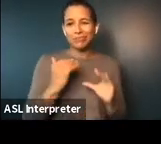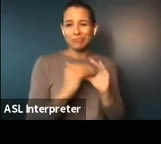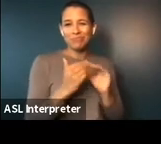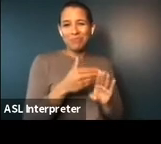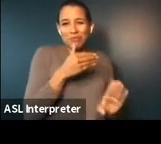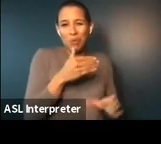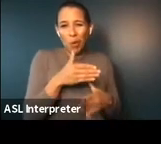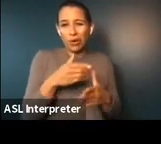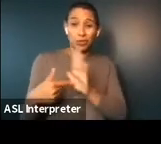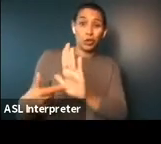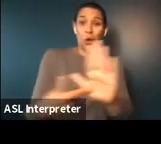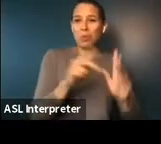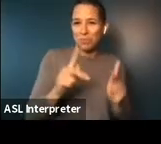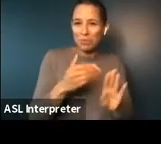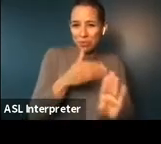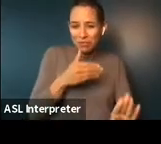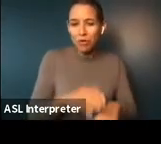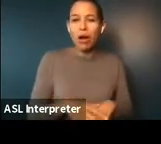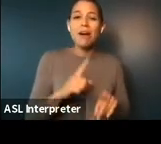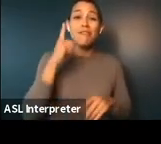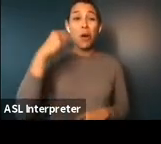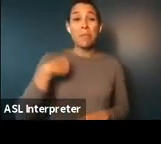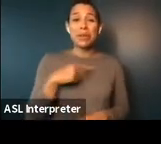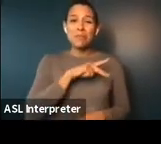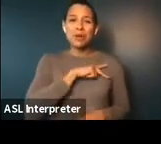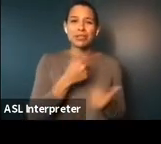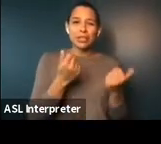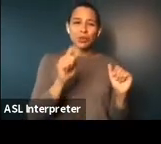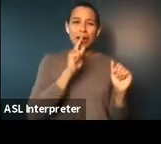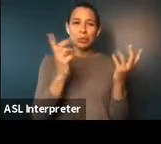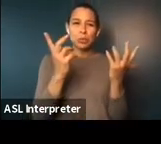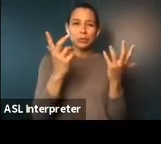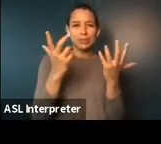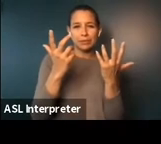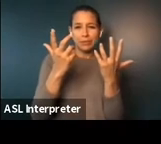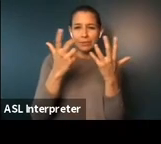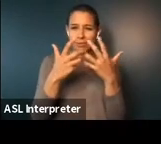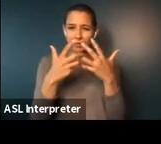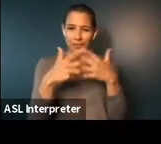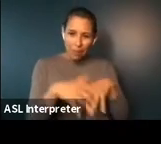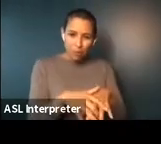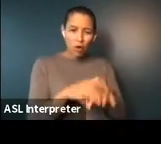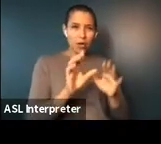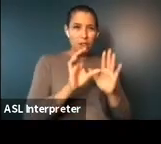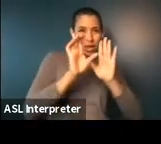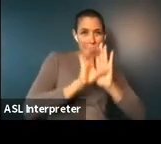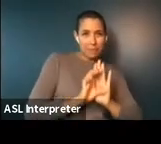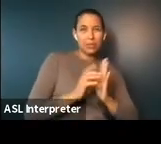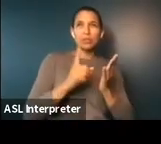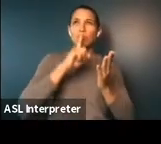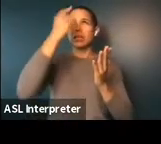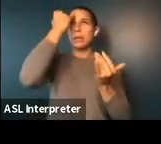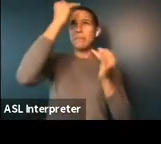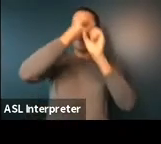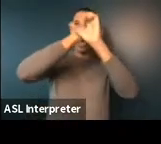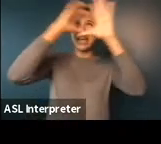me, um, trying to assemble some kind of image or images or imagining of what this